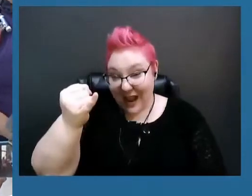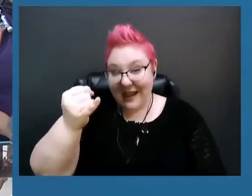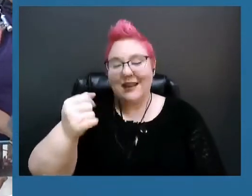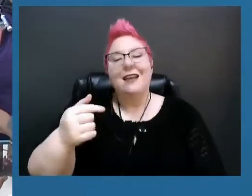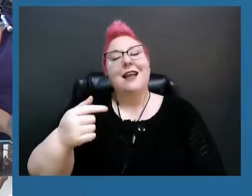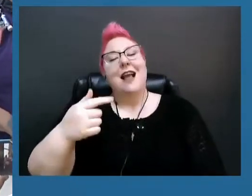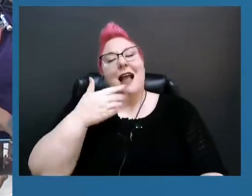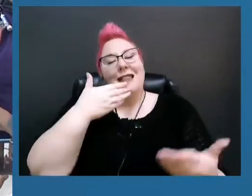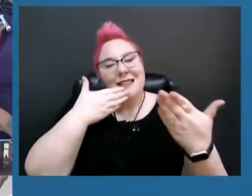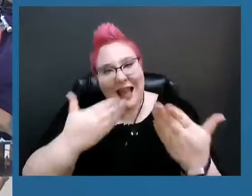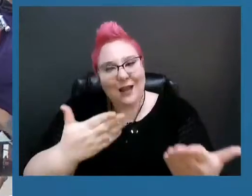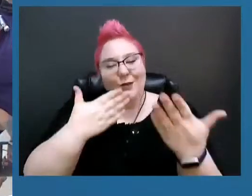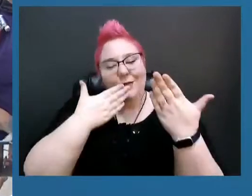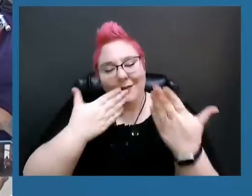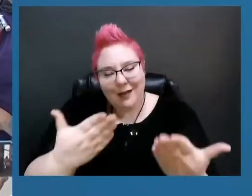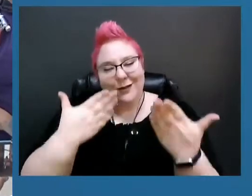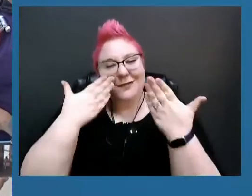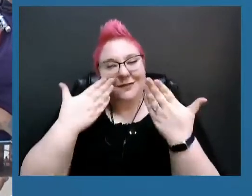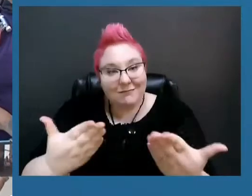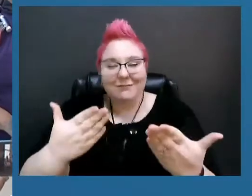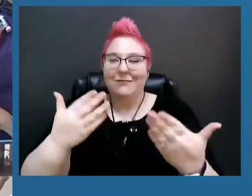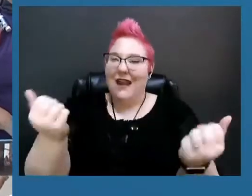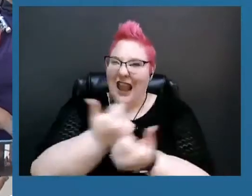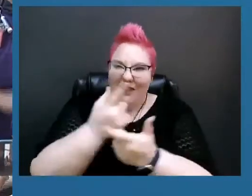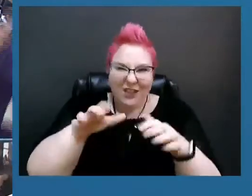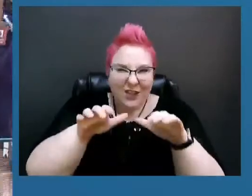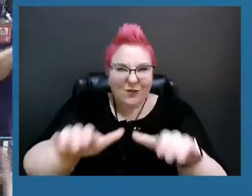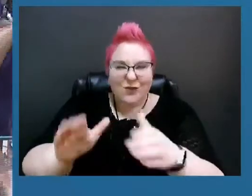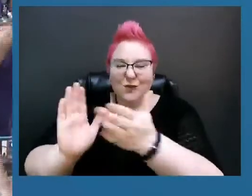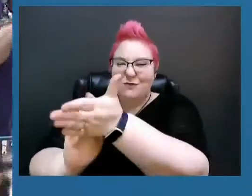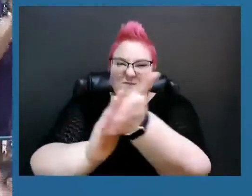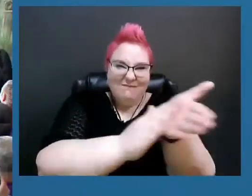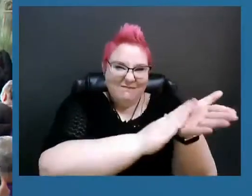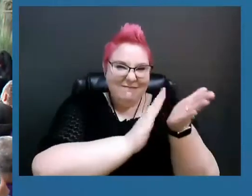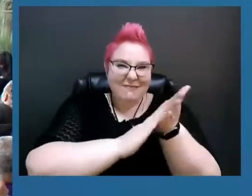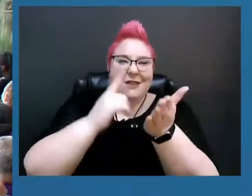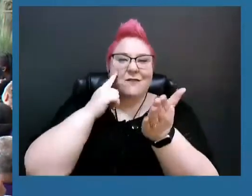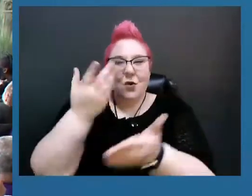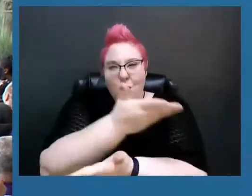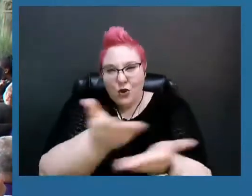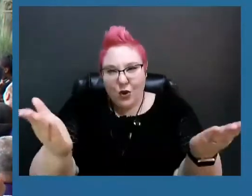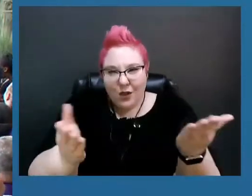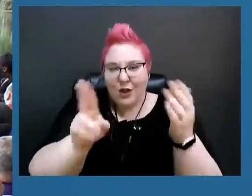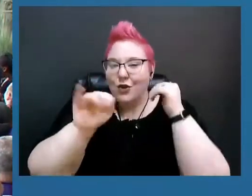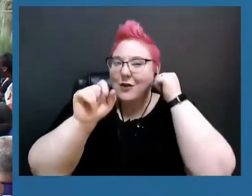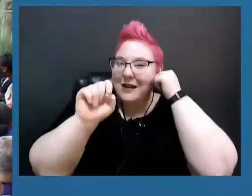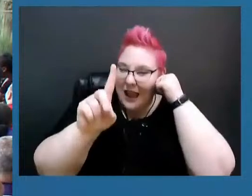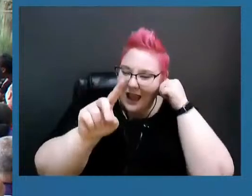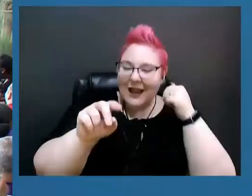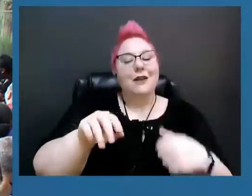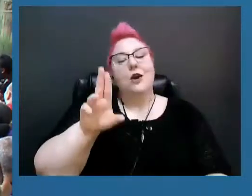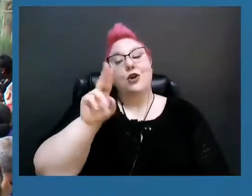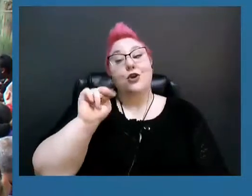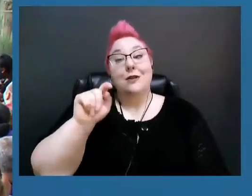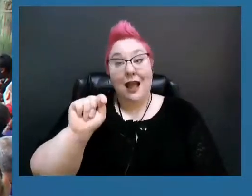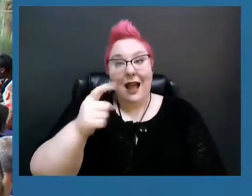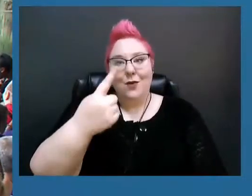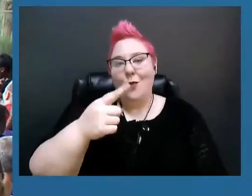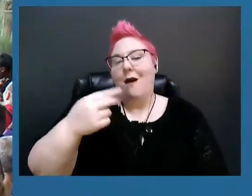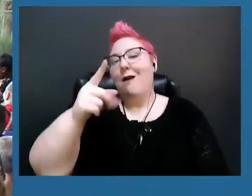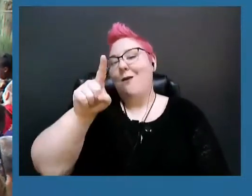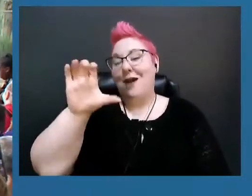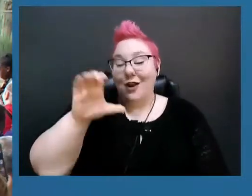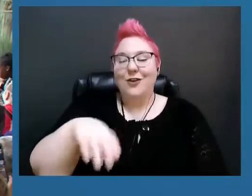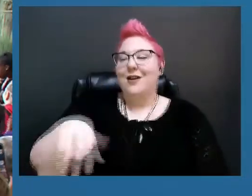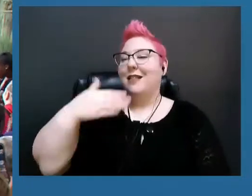you, thank you, thank you for all you do. Let's give yourselves a round of applause. Unite 100, I thank you. Jose Maldonado, let's give a